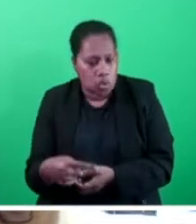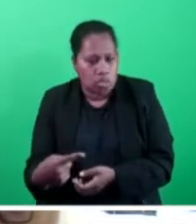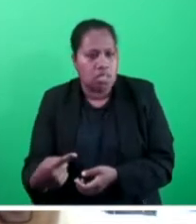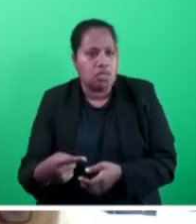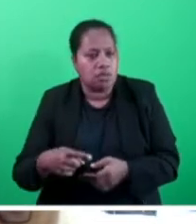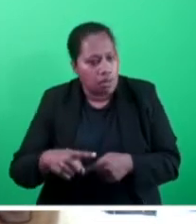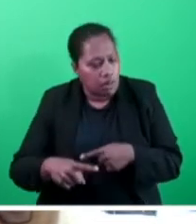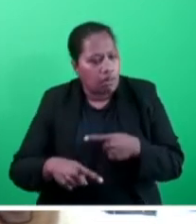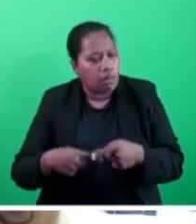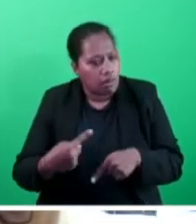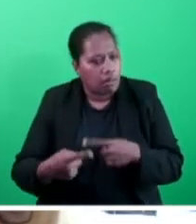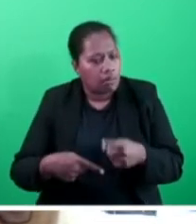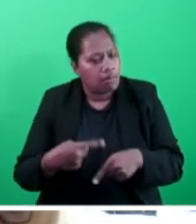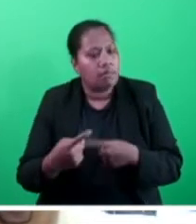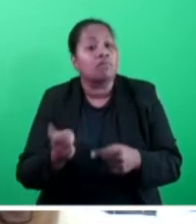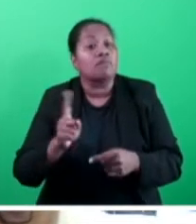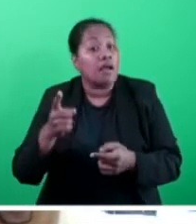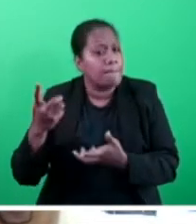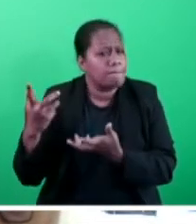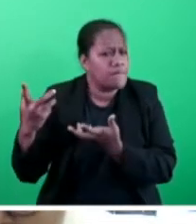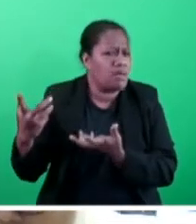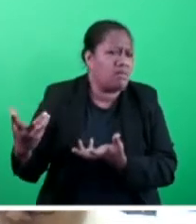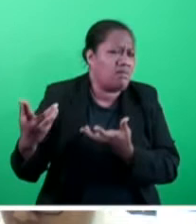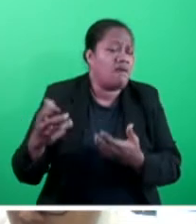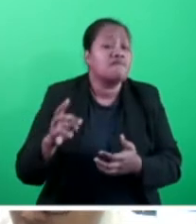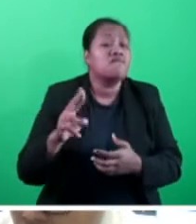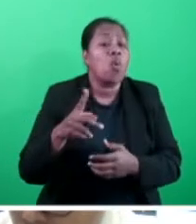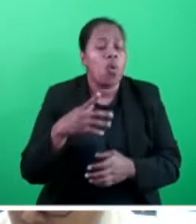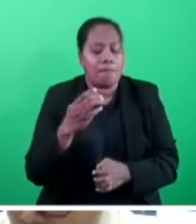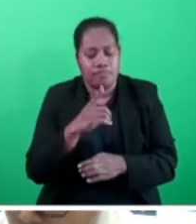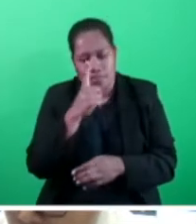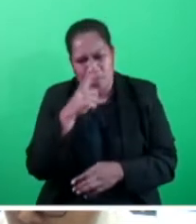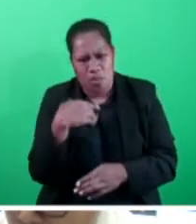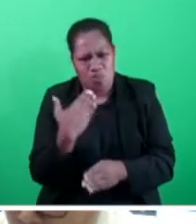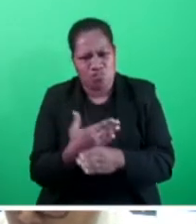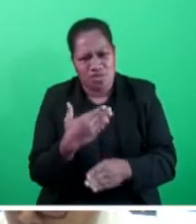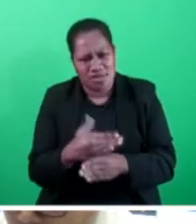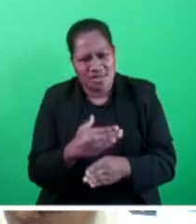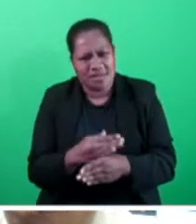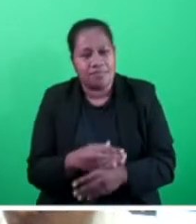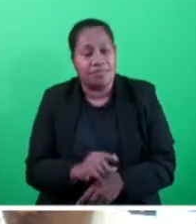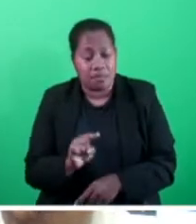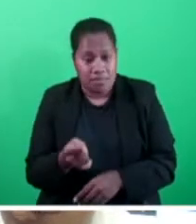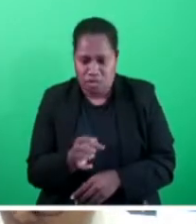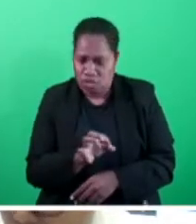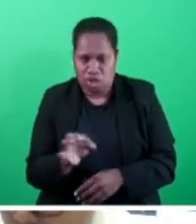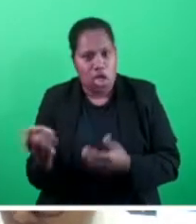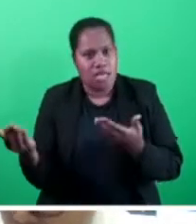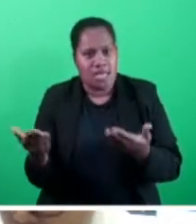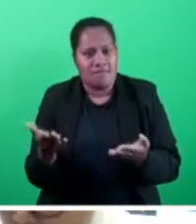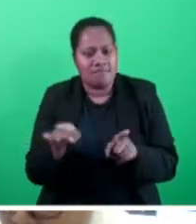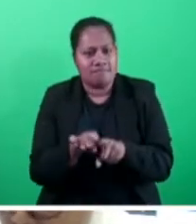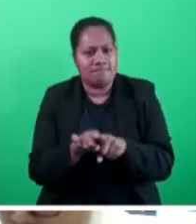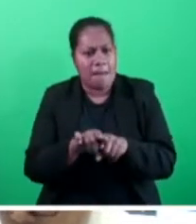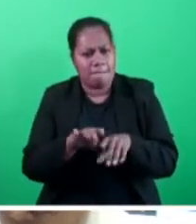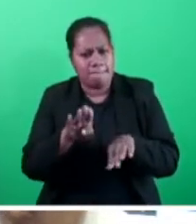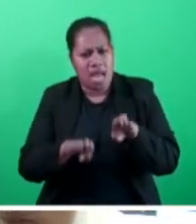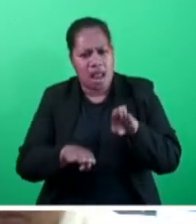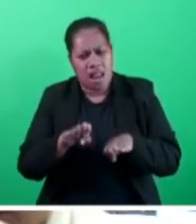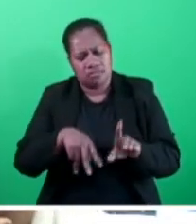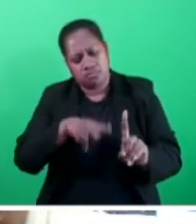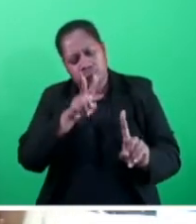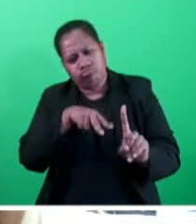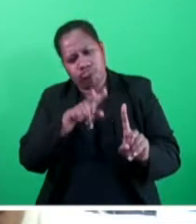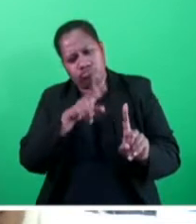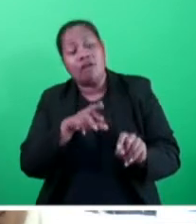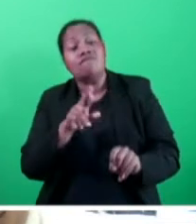the burden on workers. But they will not give a balanced view of affordability to employers. And let me point